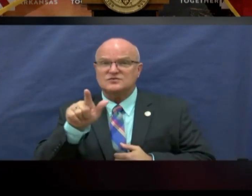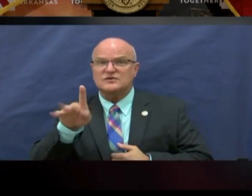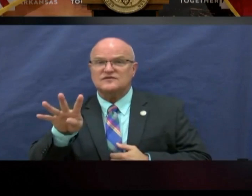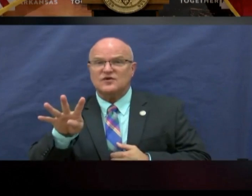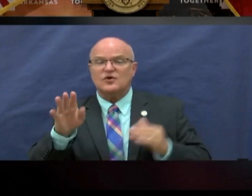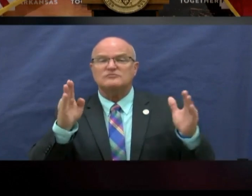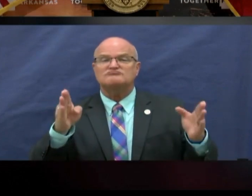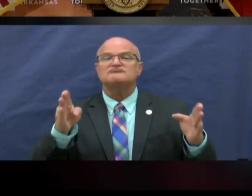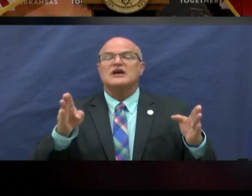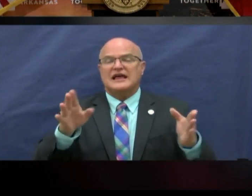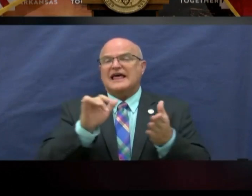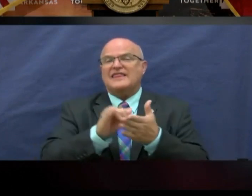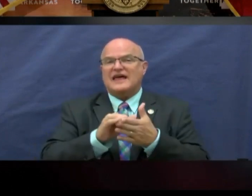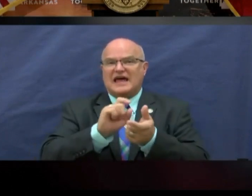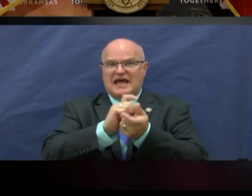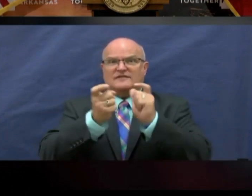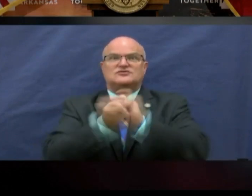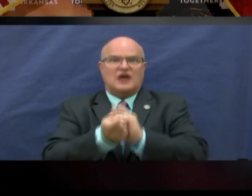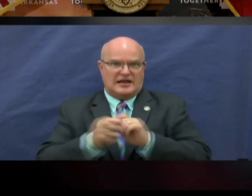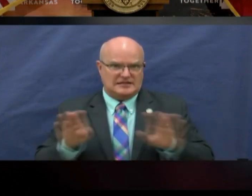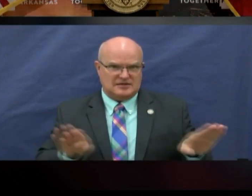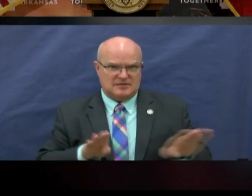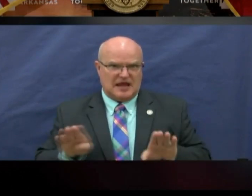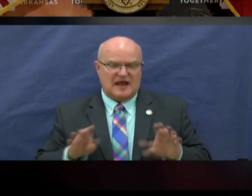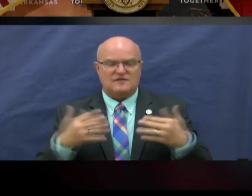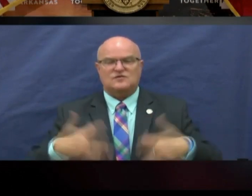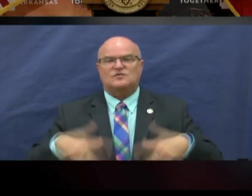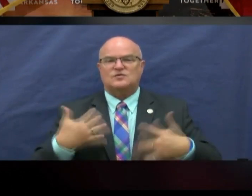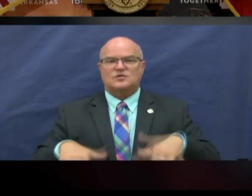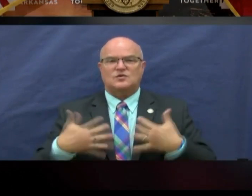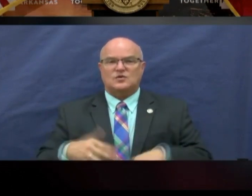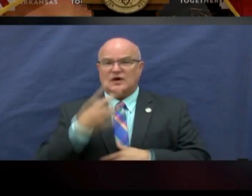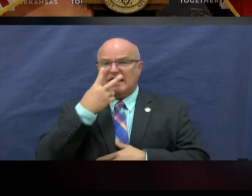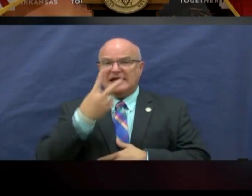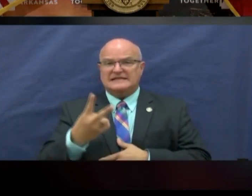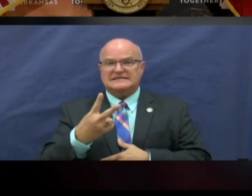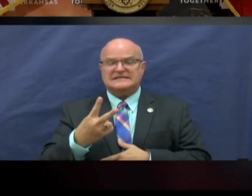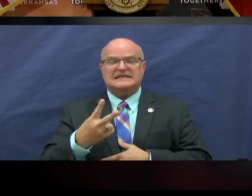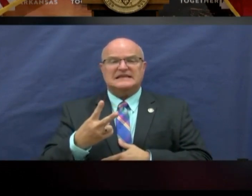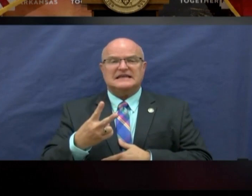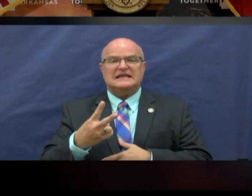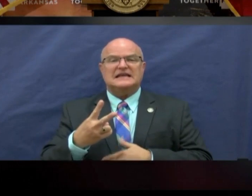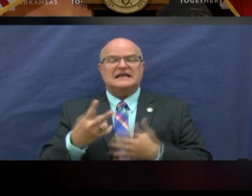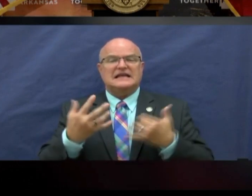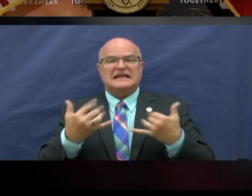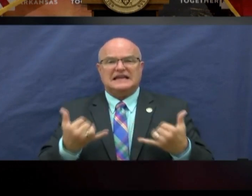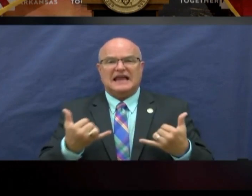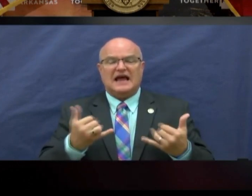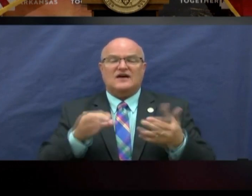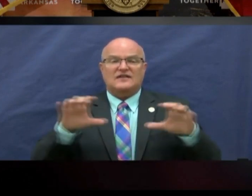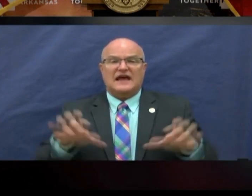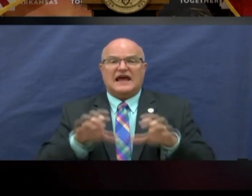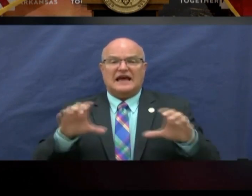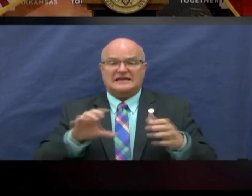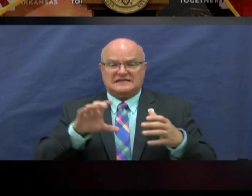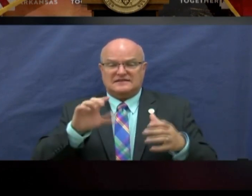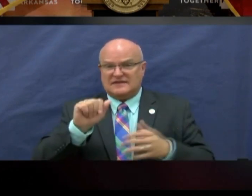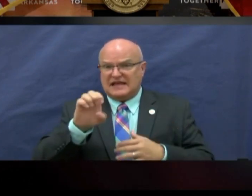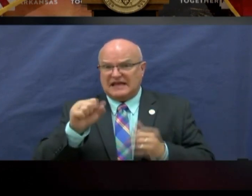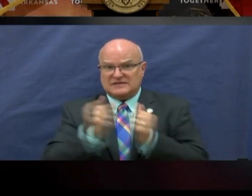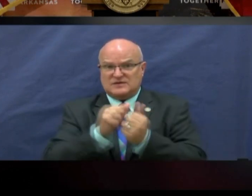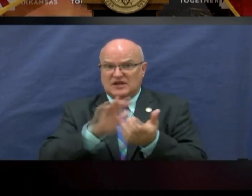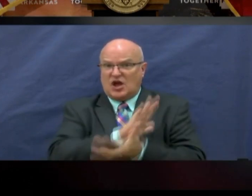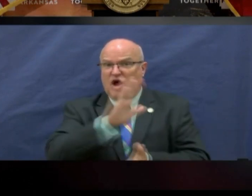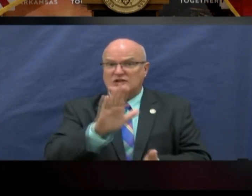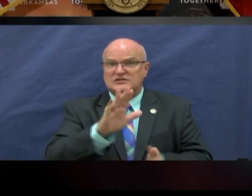have actually changed their behavior, and we've seen active cases in our colleges going down.